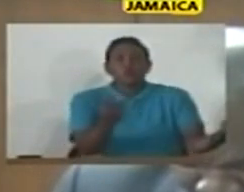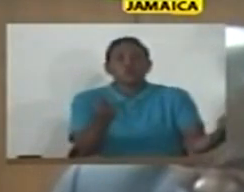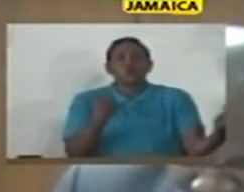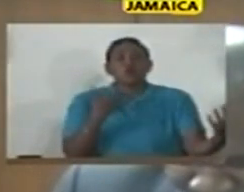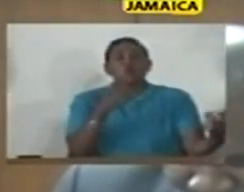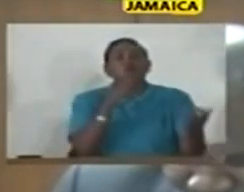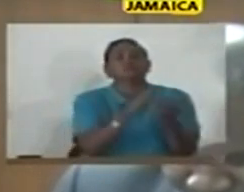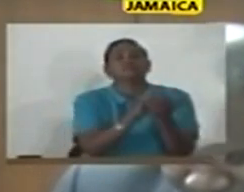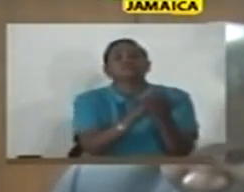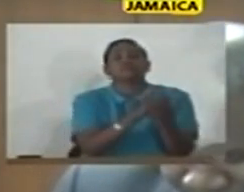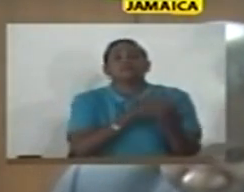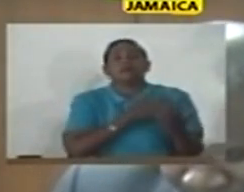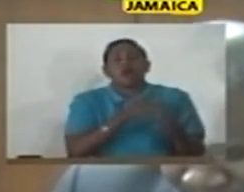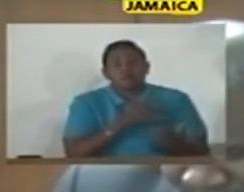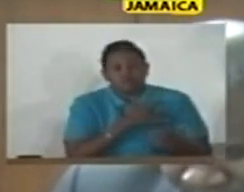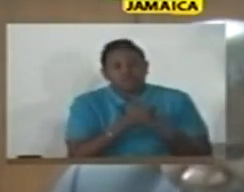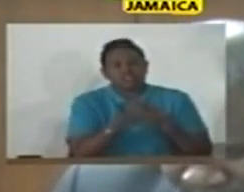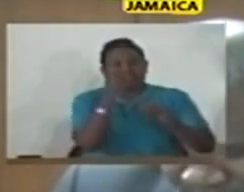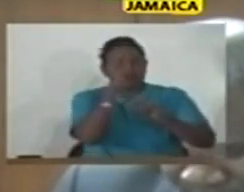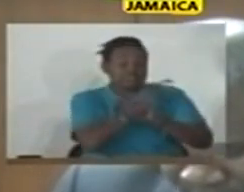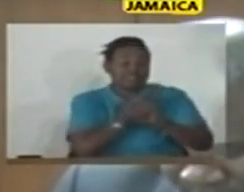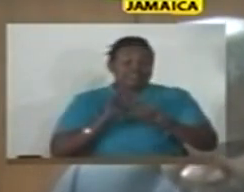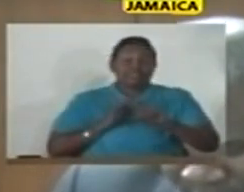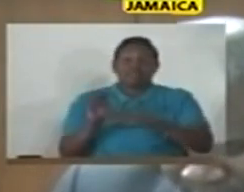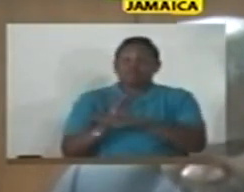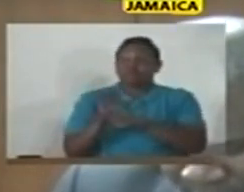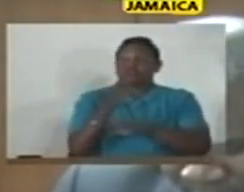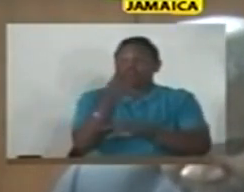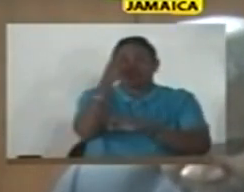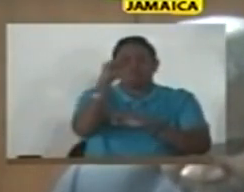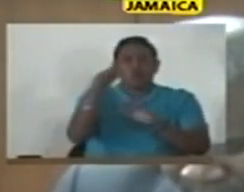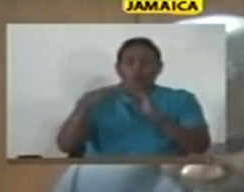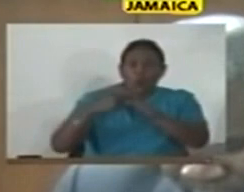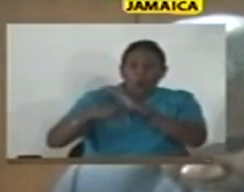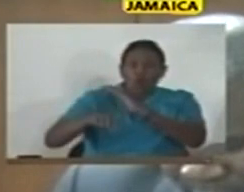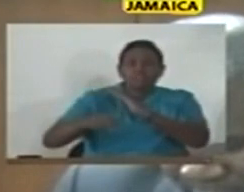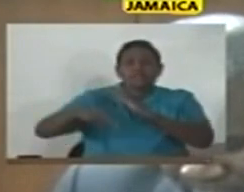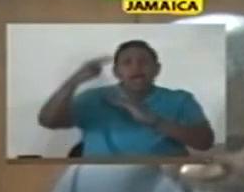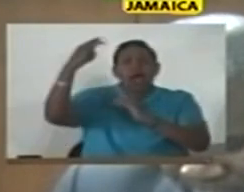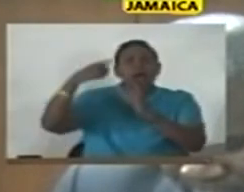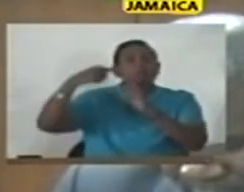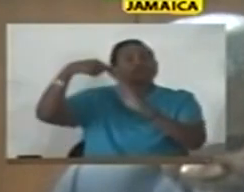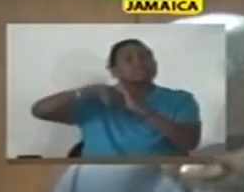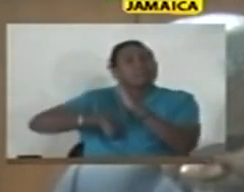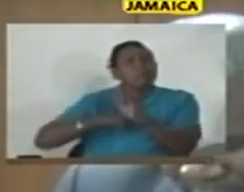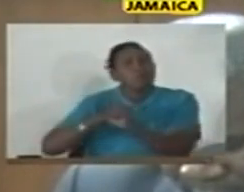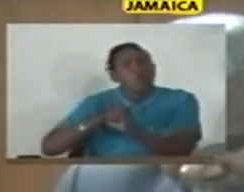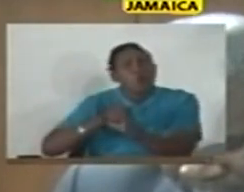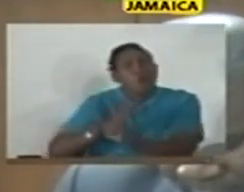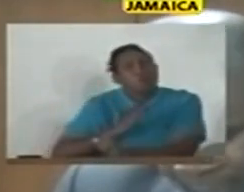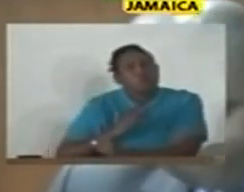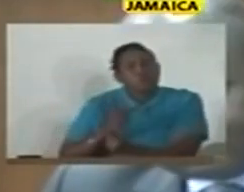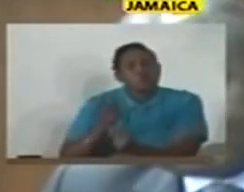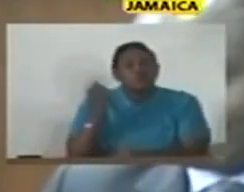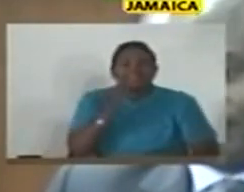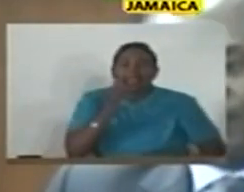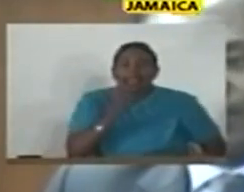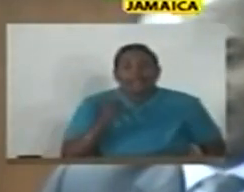on record my appreciation to the staff of the ministry for the quality and depth of work that they do each day.